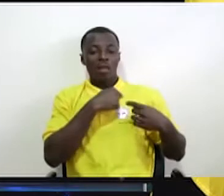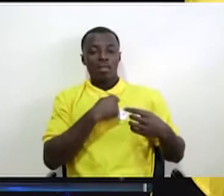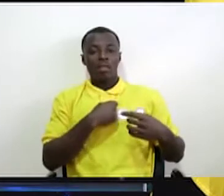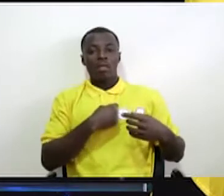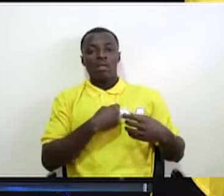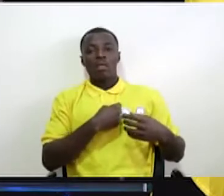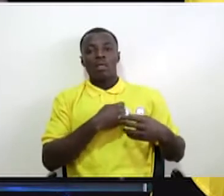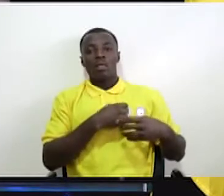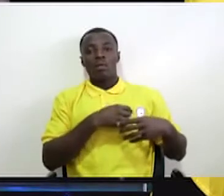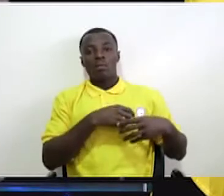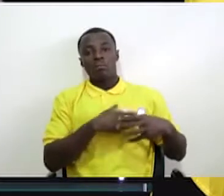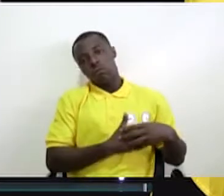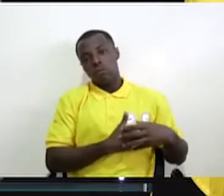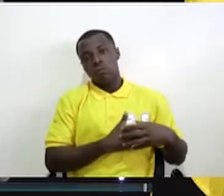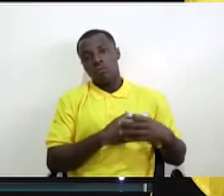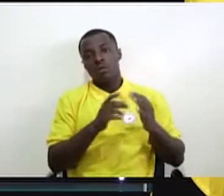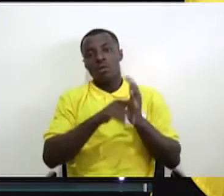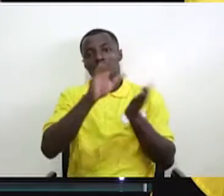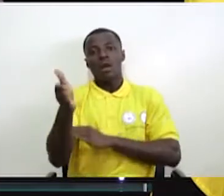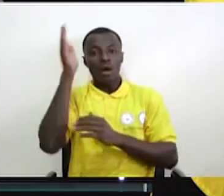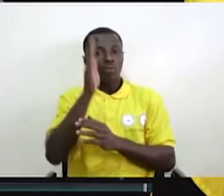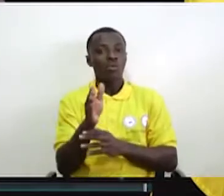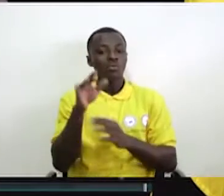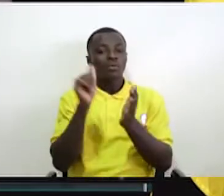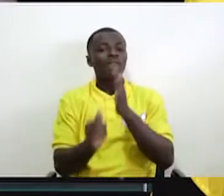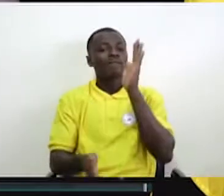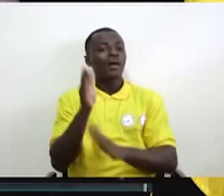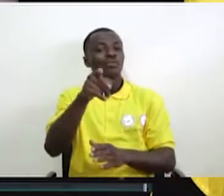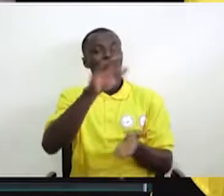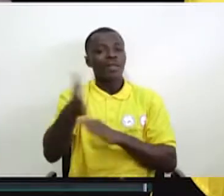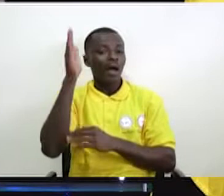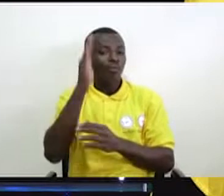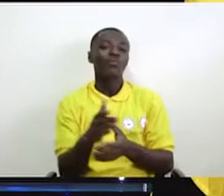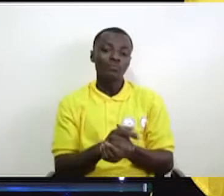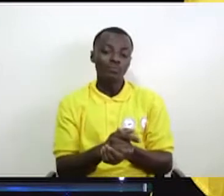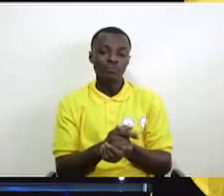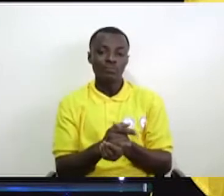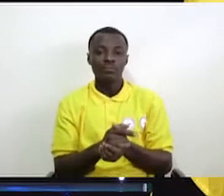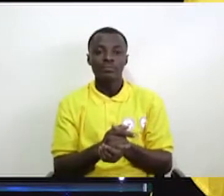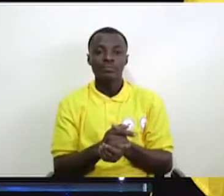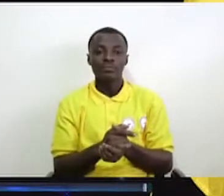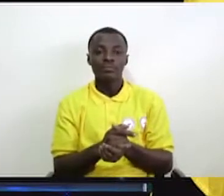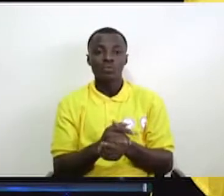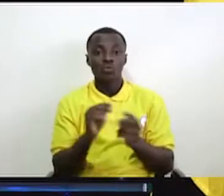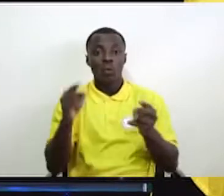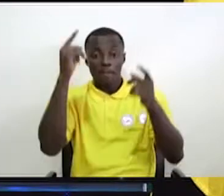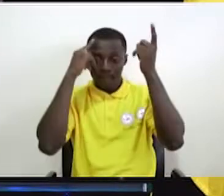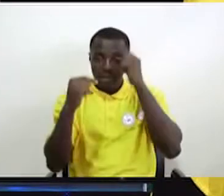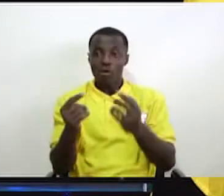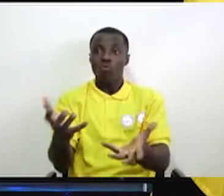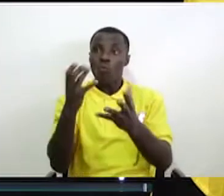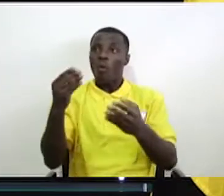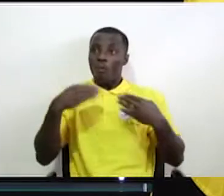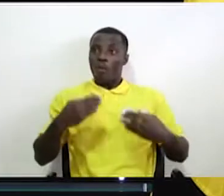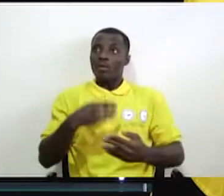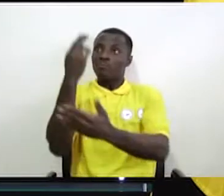kuma ebeti. So that facilitates death. Na eno eboa ma owuo ba ntem. So because they wanted to remove the bodies. E ti na wo